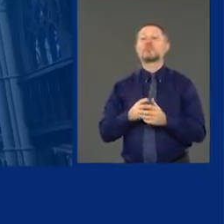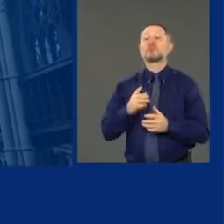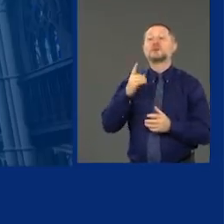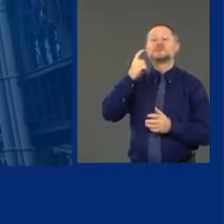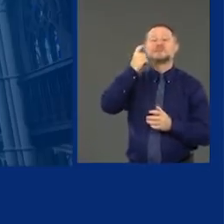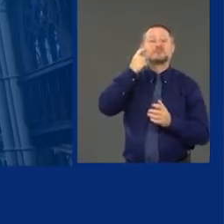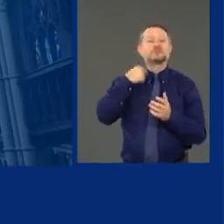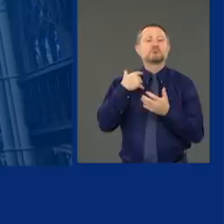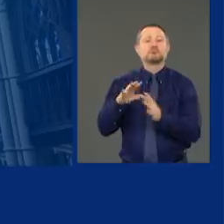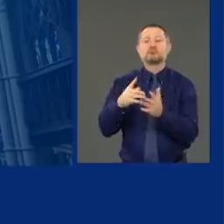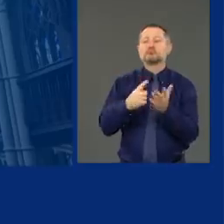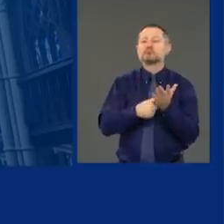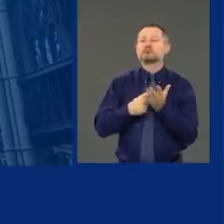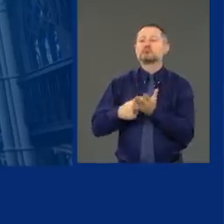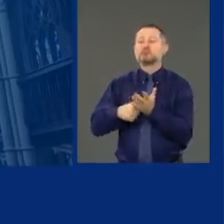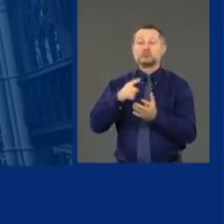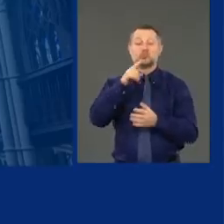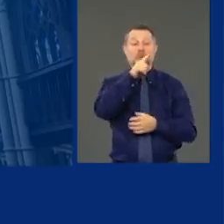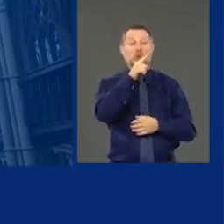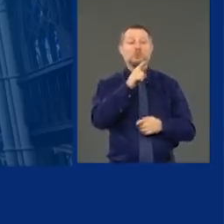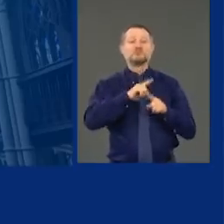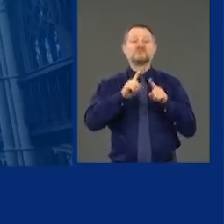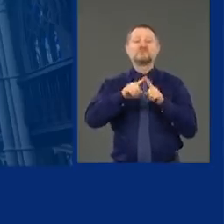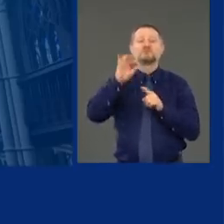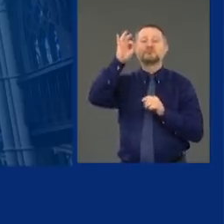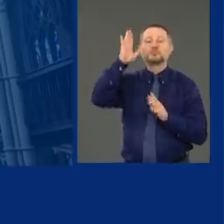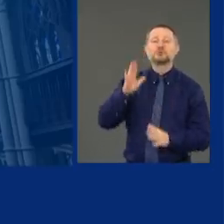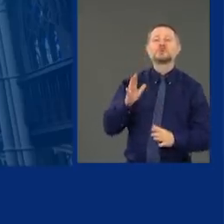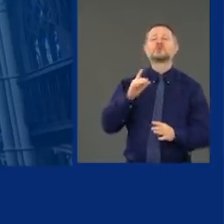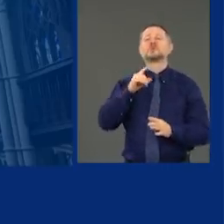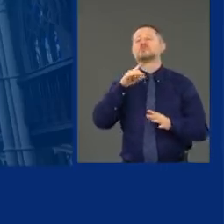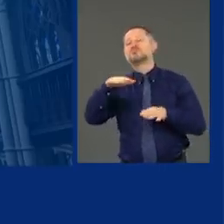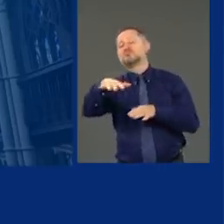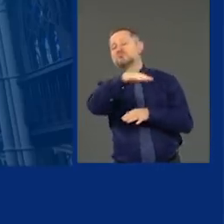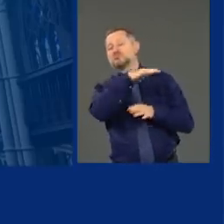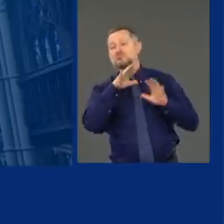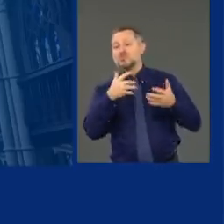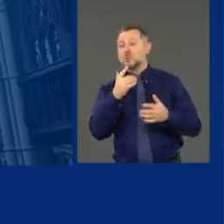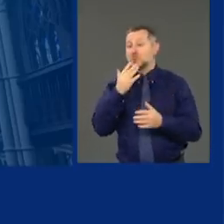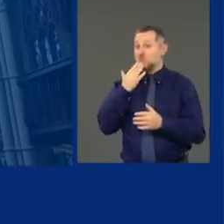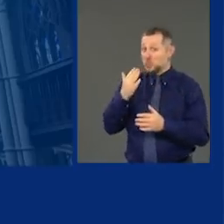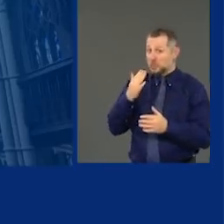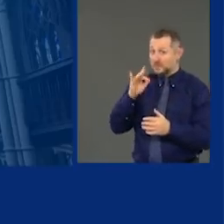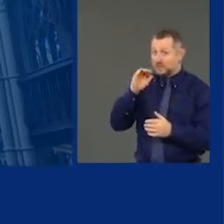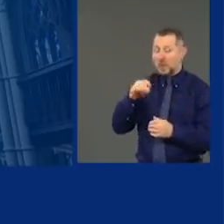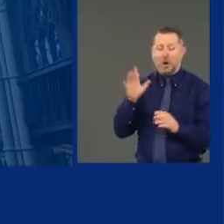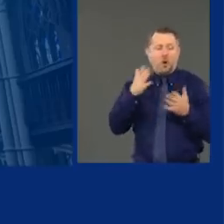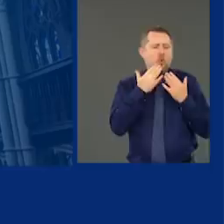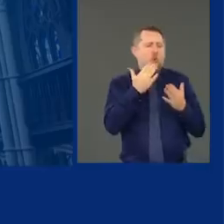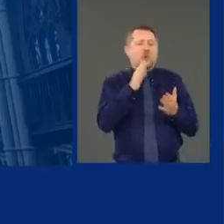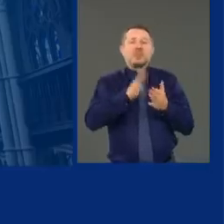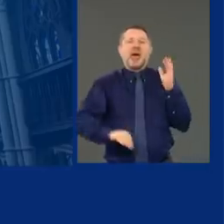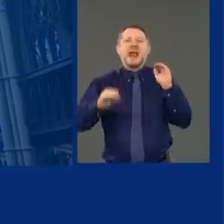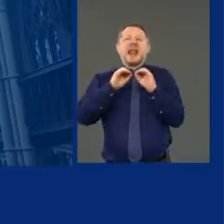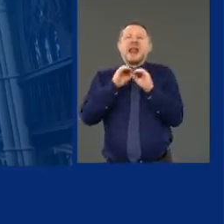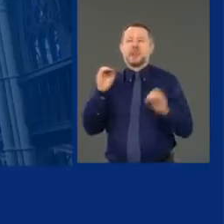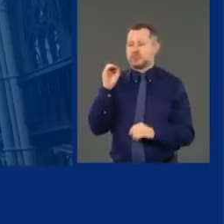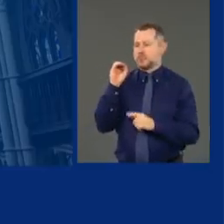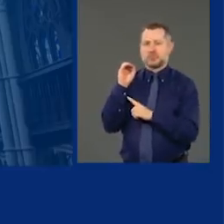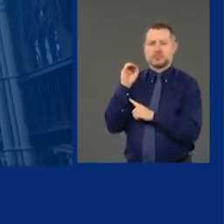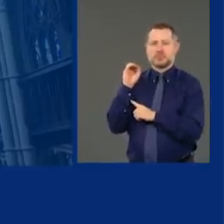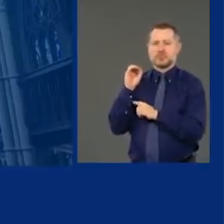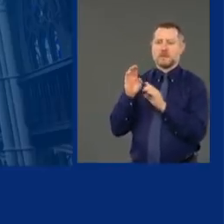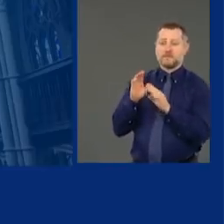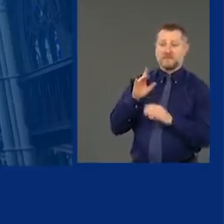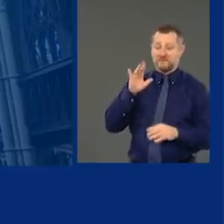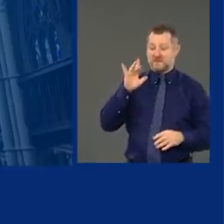said 25% occupancy, that's good news because it's better than 0. He said, but 25% occupancy, then I have to